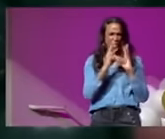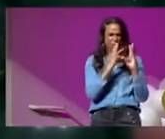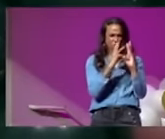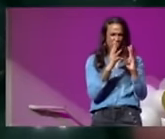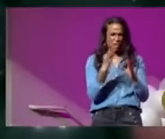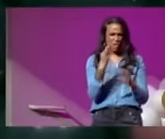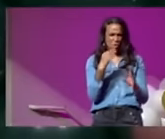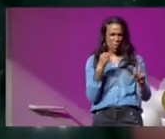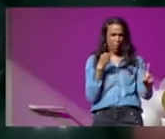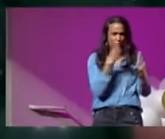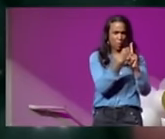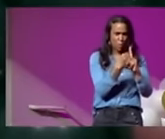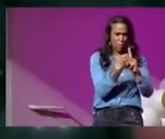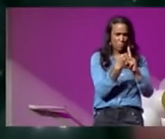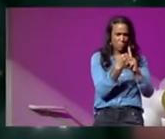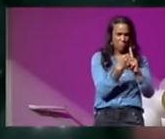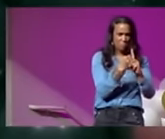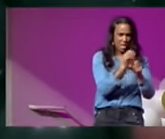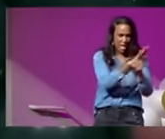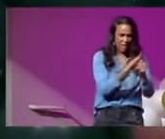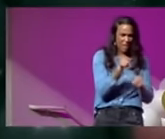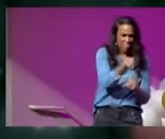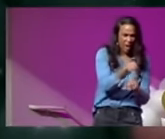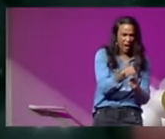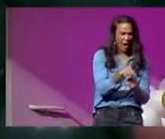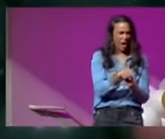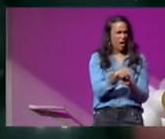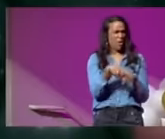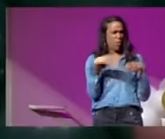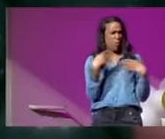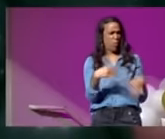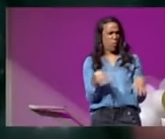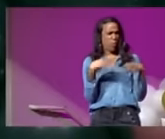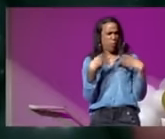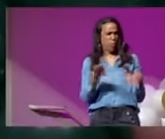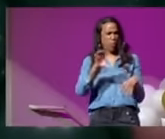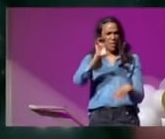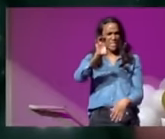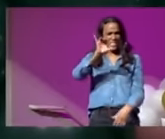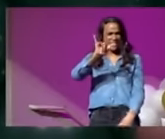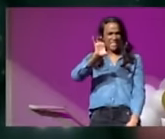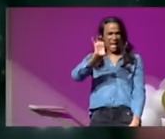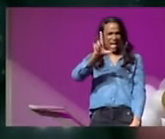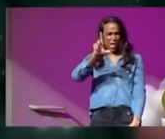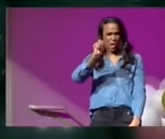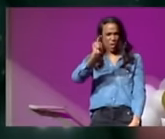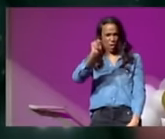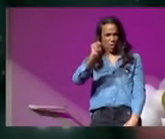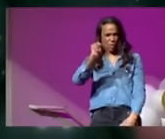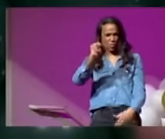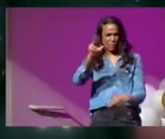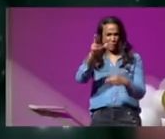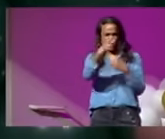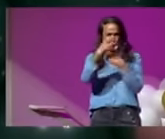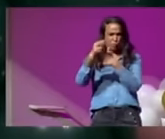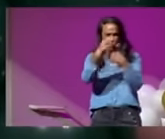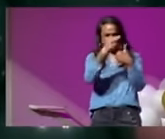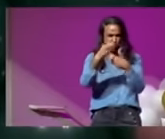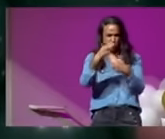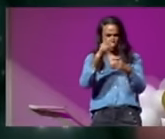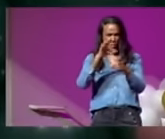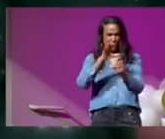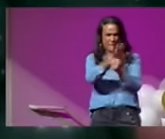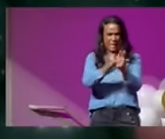hit that area. As a matter of fact, the bomb cyclone of 22, it hit an area